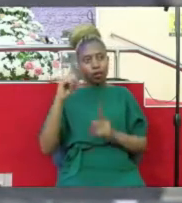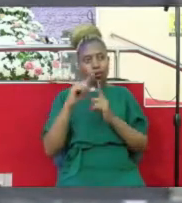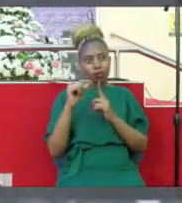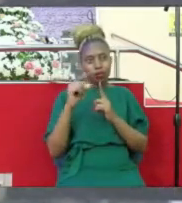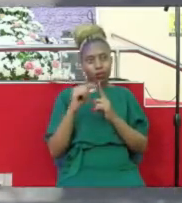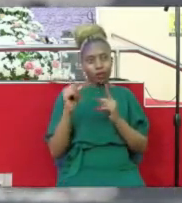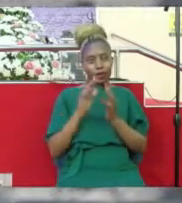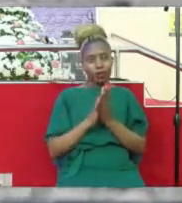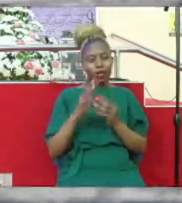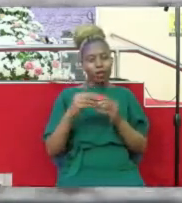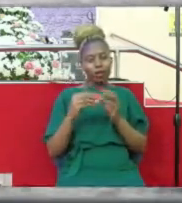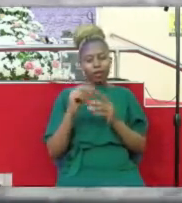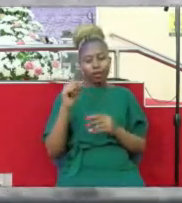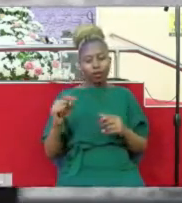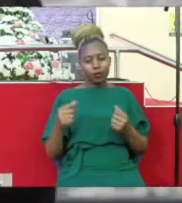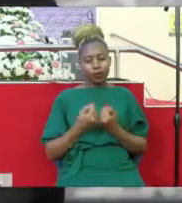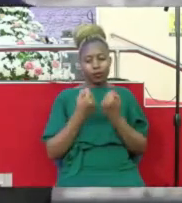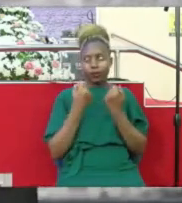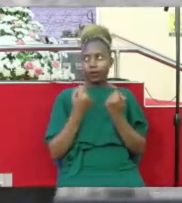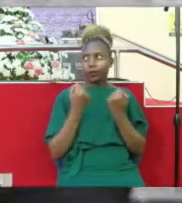depression must go.